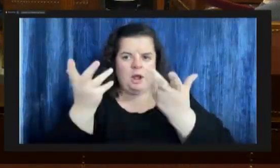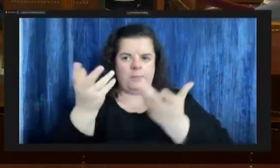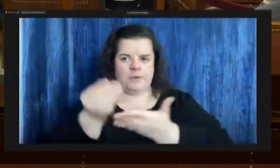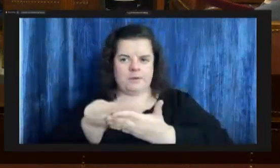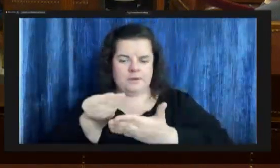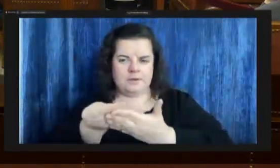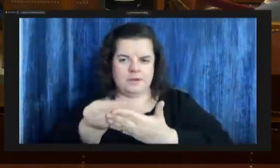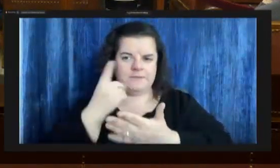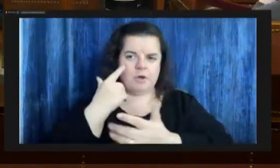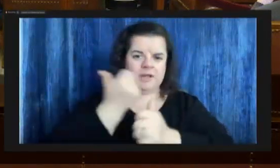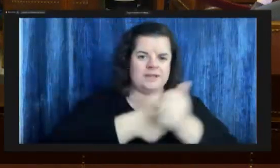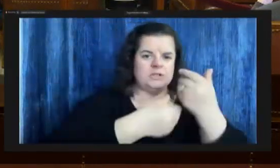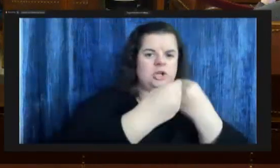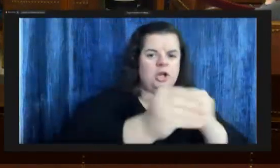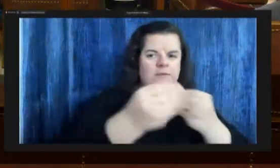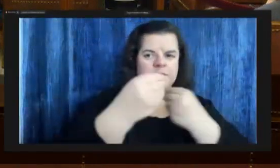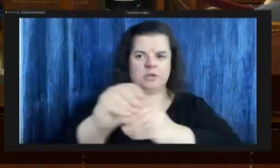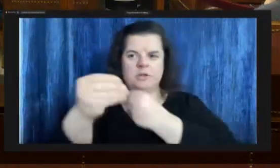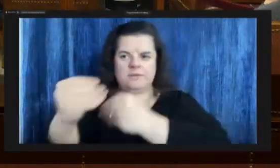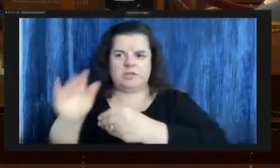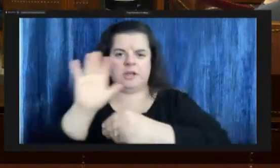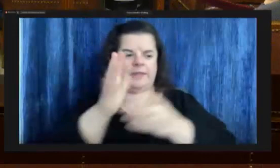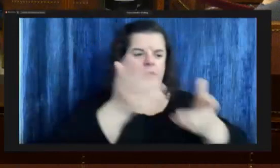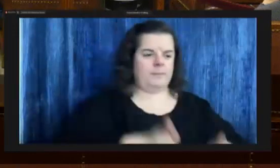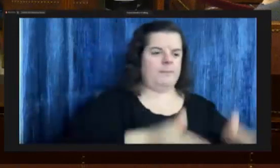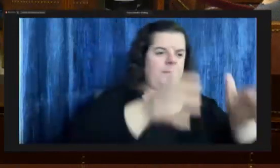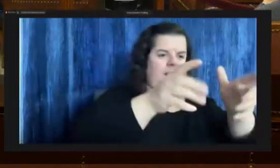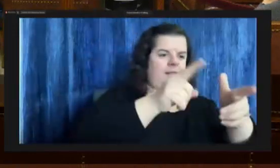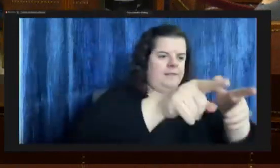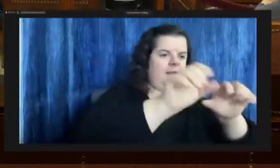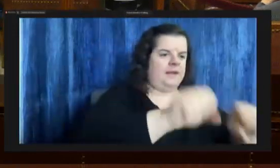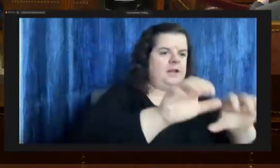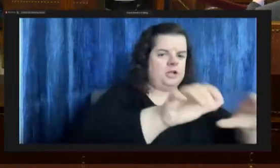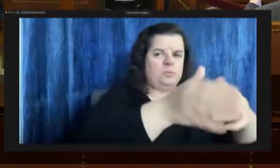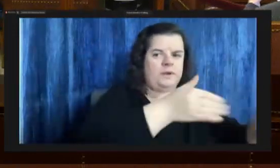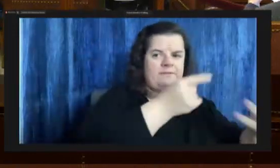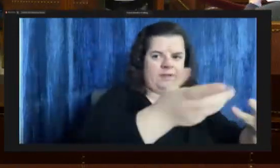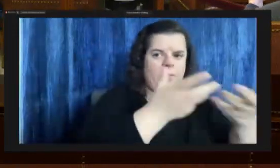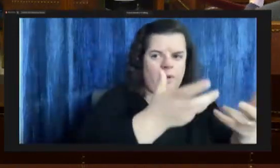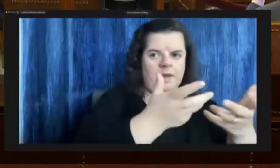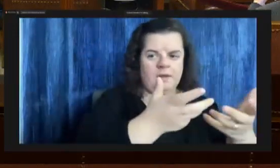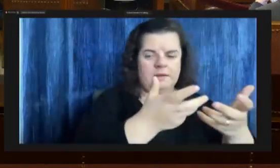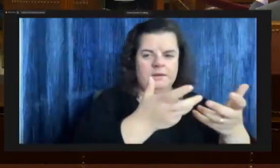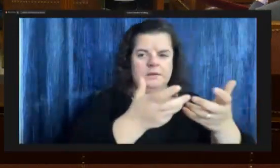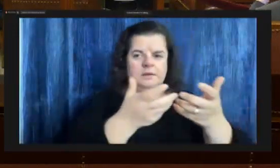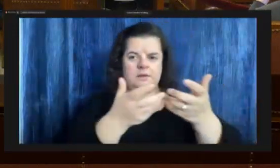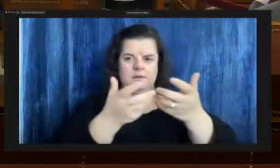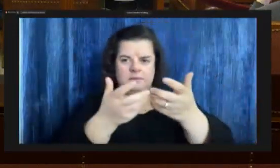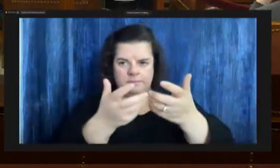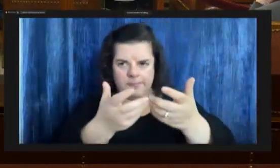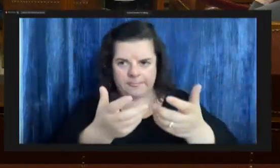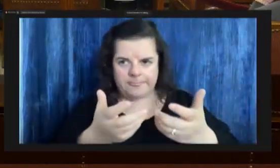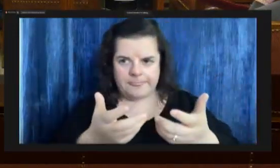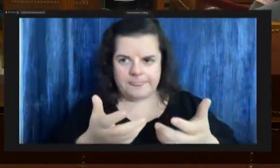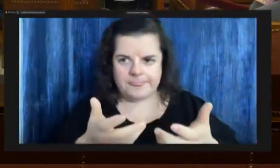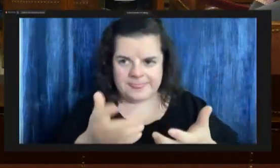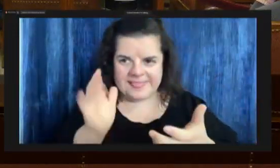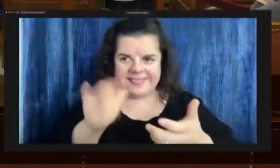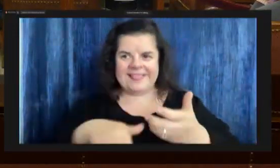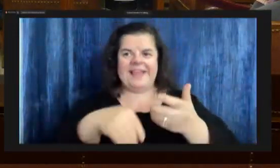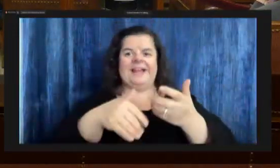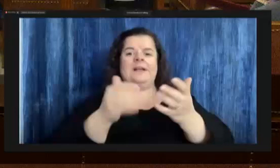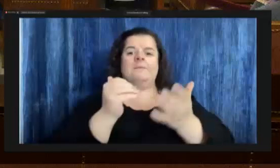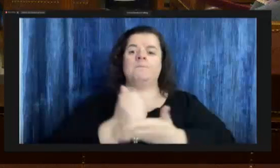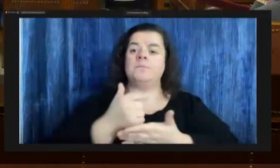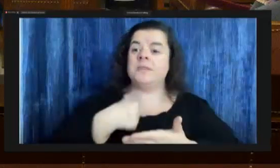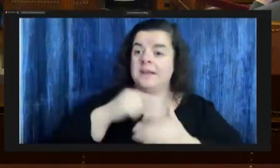each office's each office. Bucket that they have to then do whatever they so choose to be pay their assigned staff. As yeah. they wish to be assigned. Can I just shed a